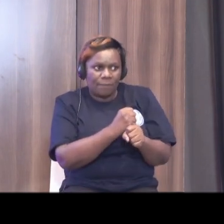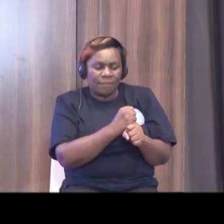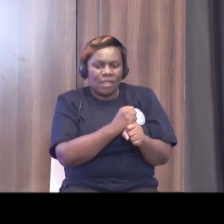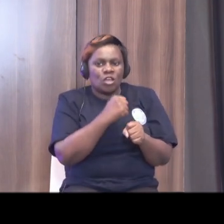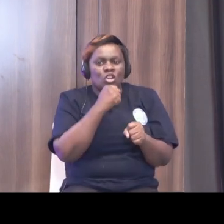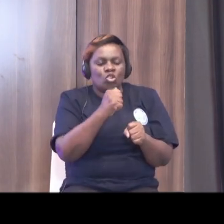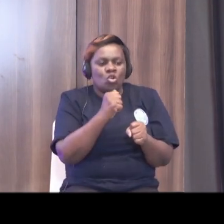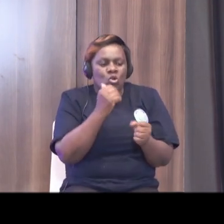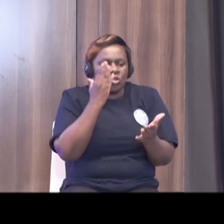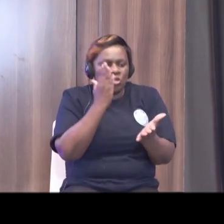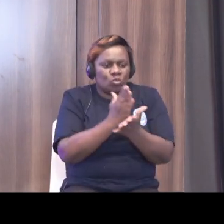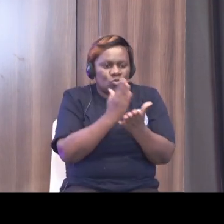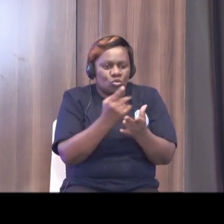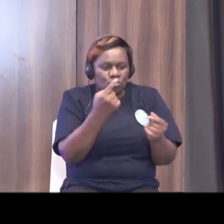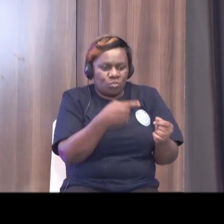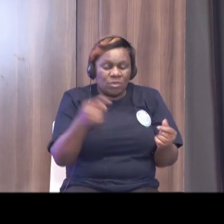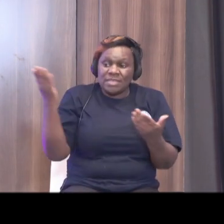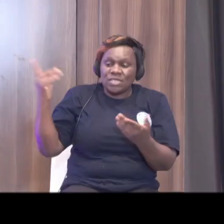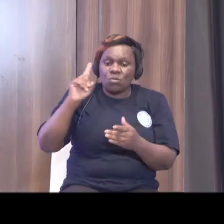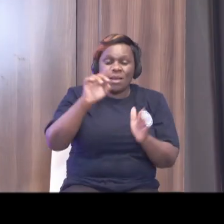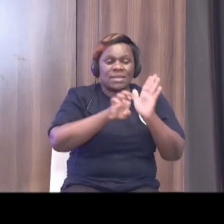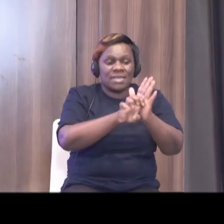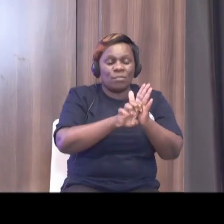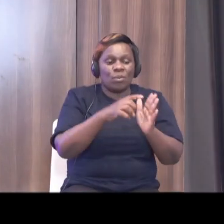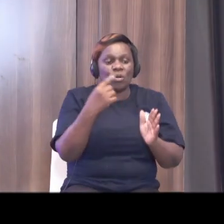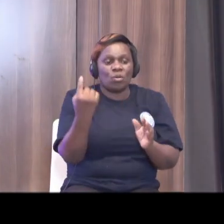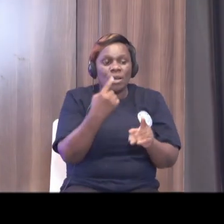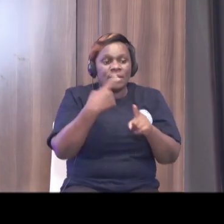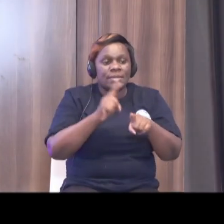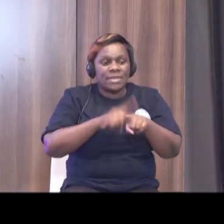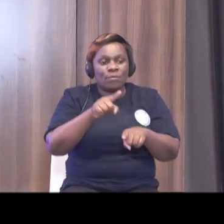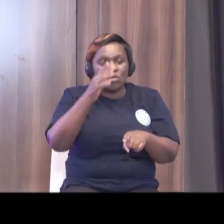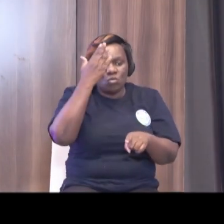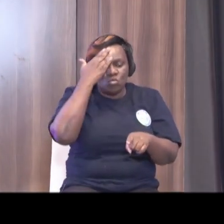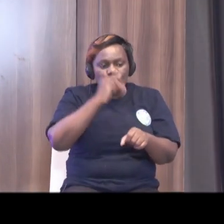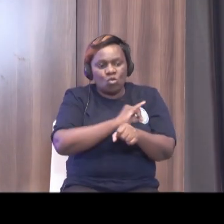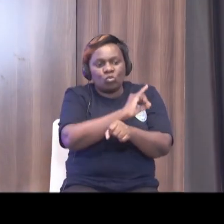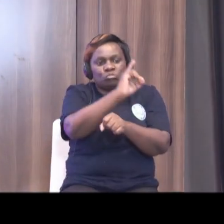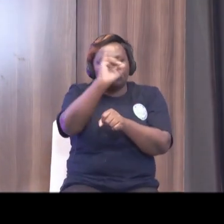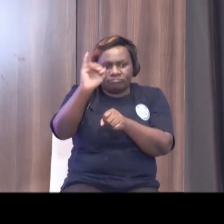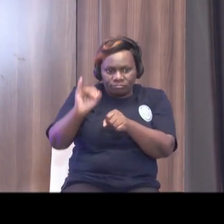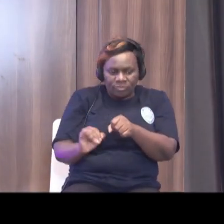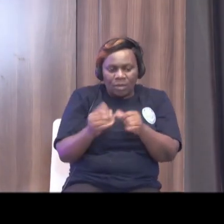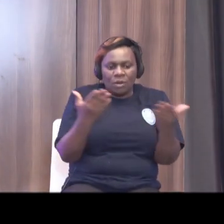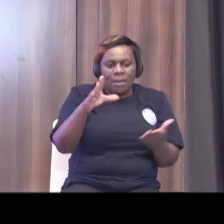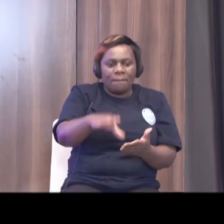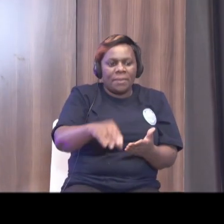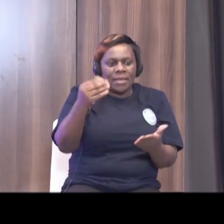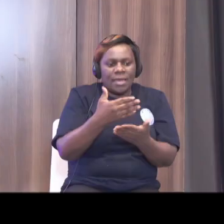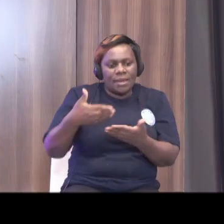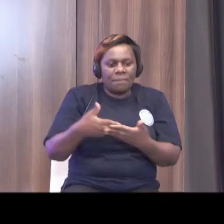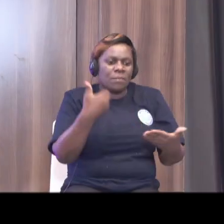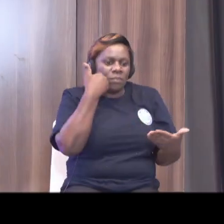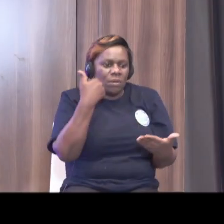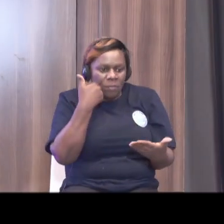not be exactly the shape shown here, this is just one example, but once you know the shape of that curve, you could pick any infant disease